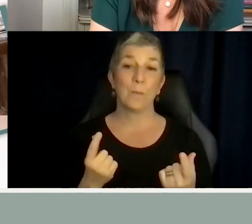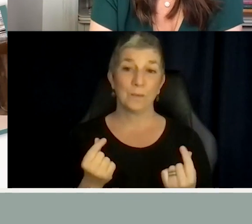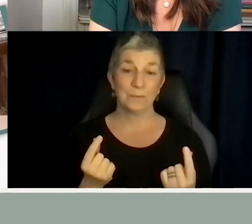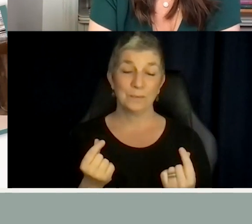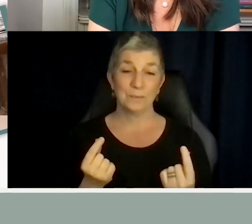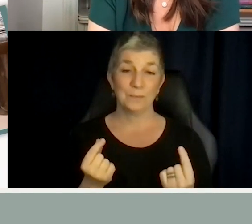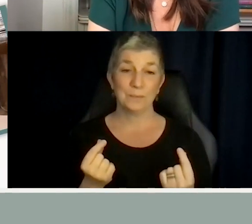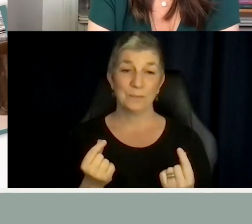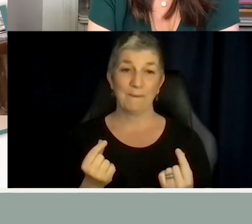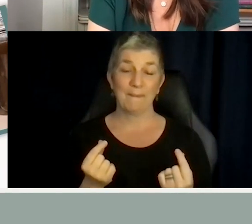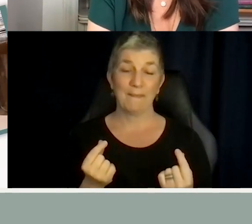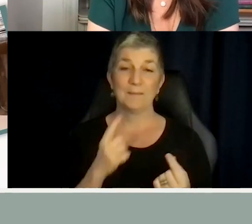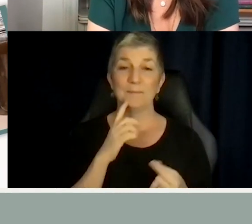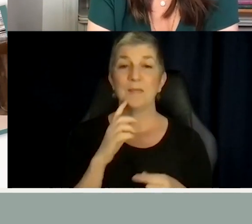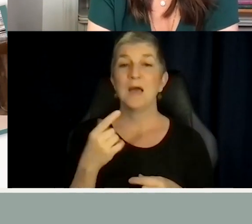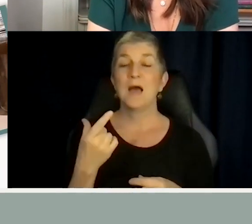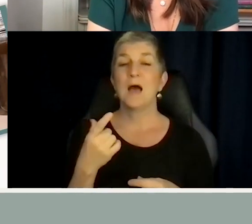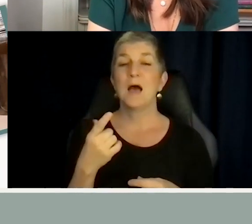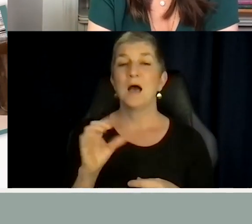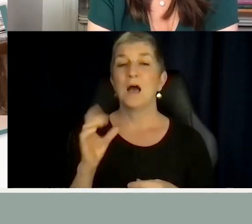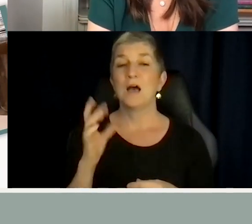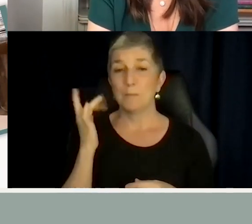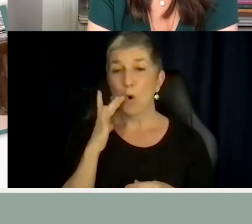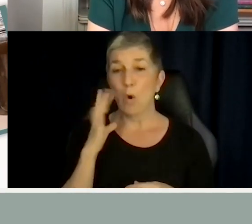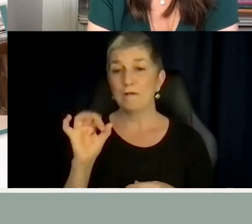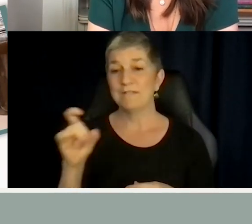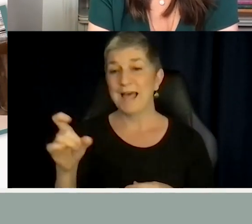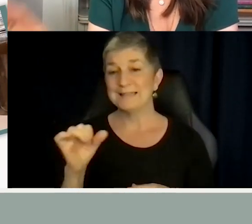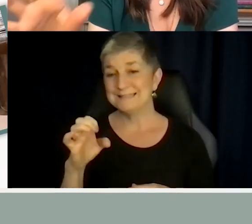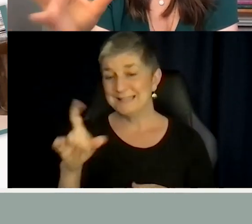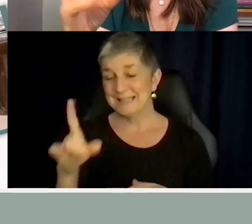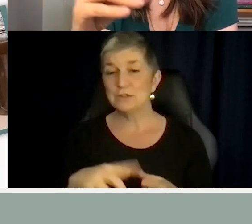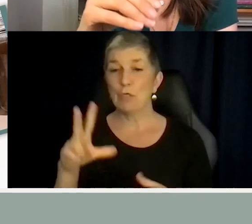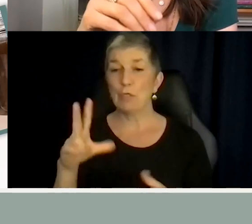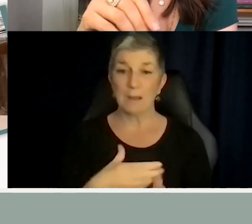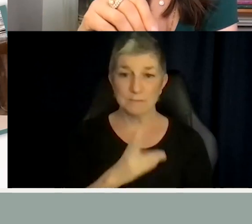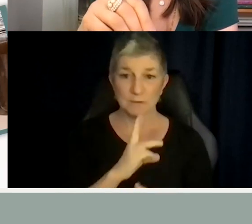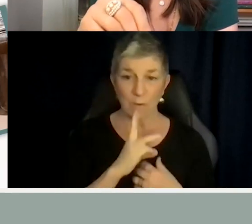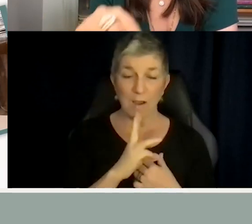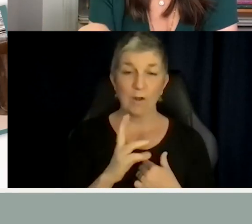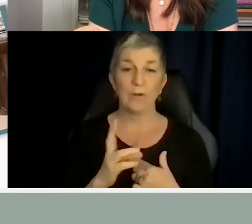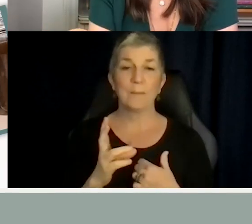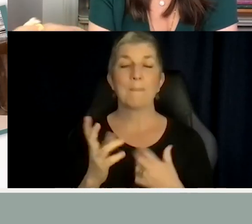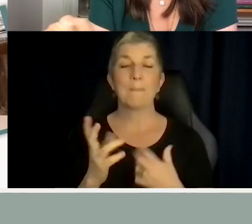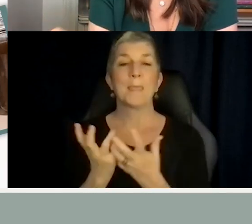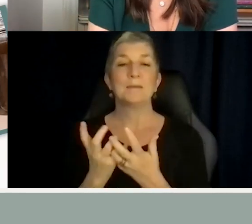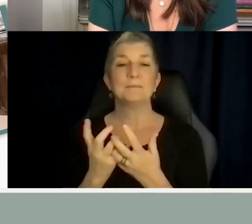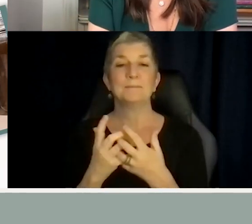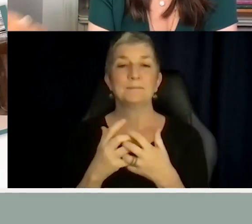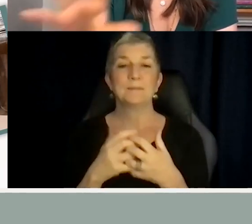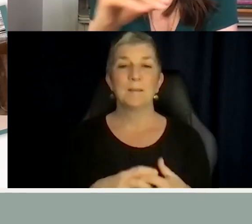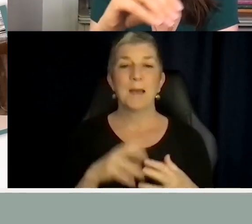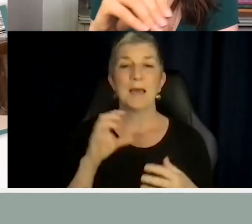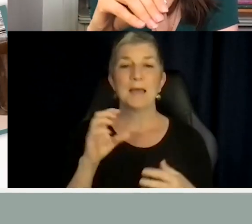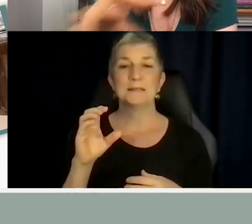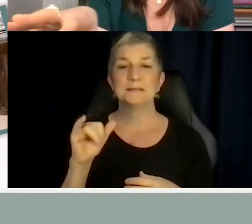take some golden flax seeds and 3 cups of water. And I actually love integrating my Cinepil Spicer blend.